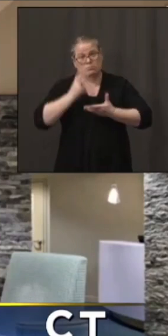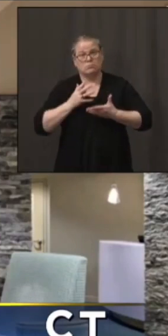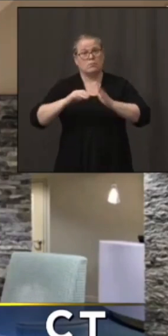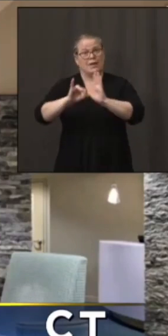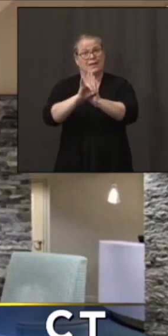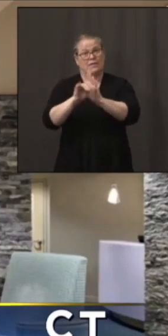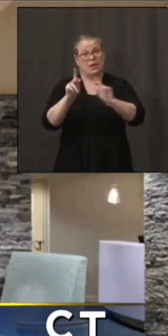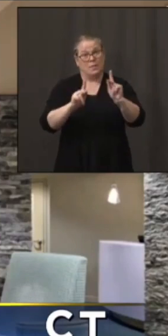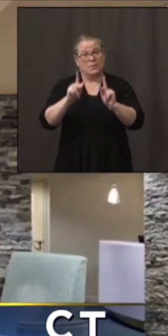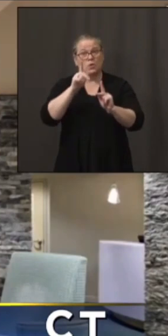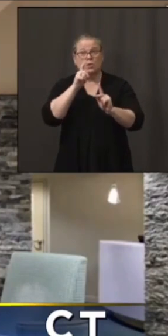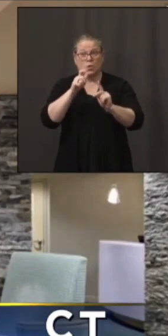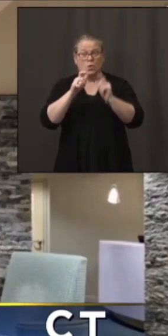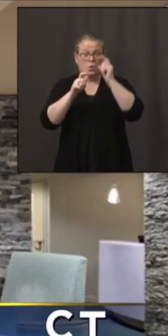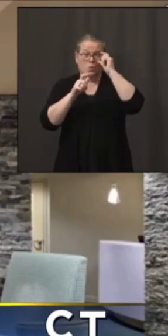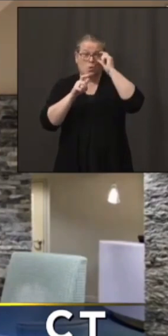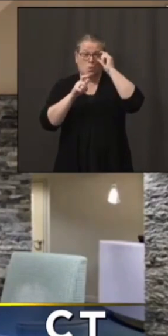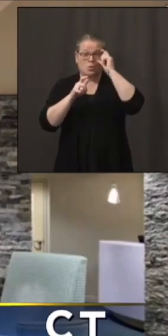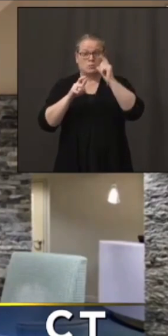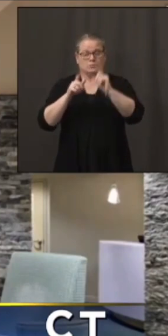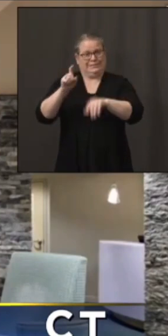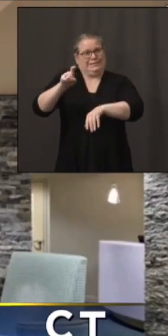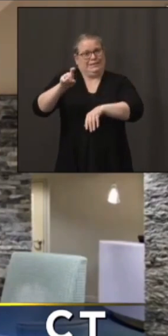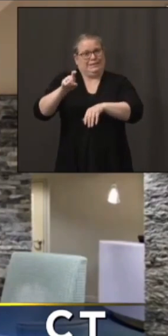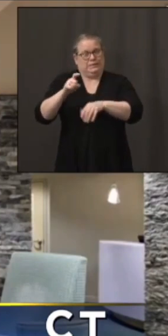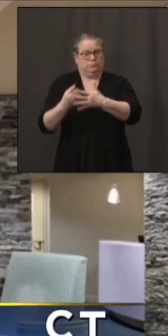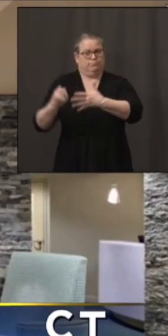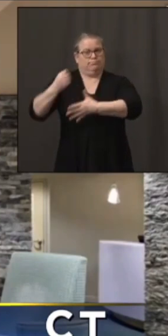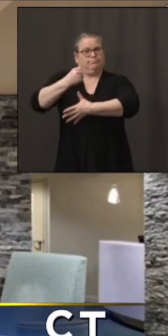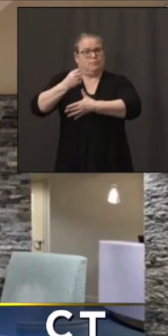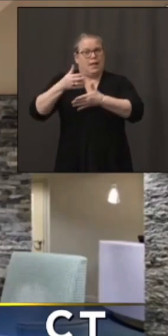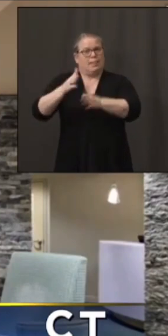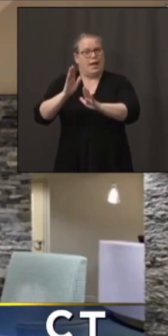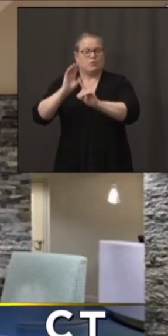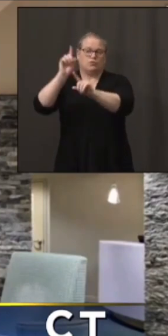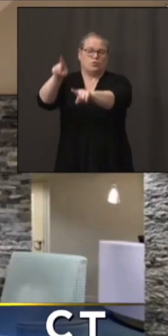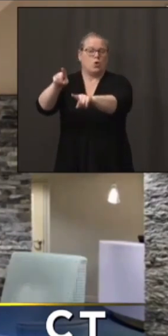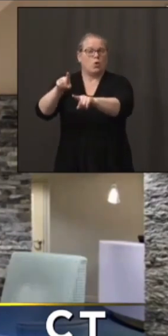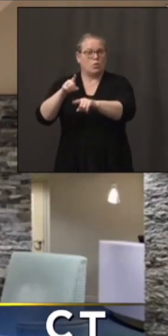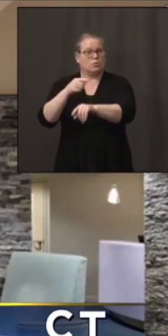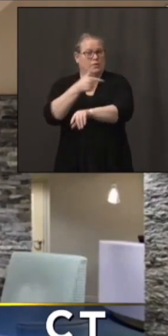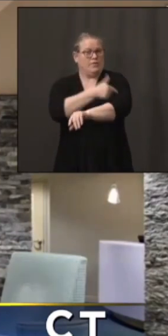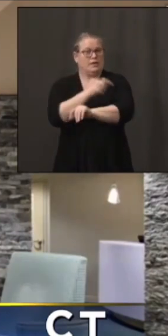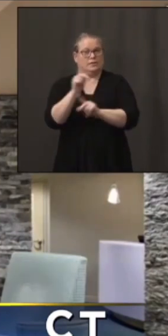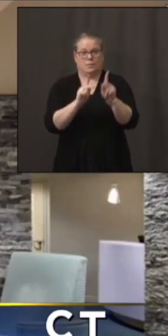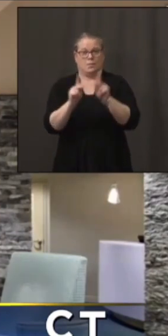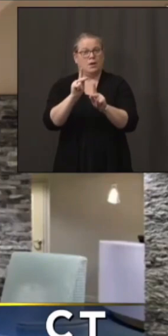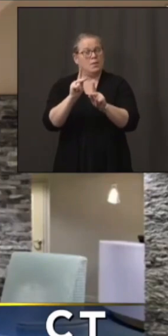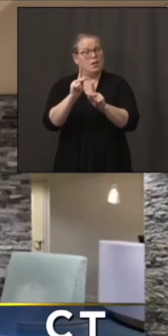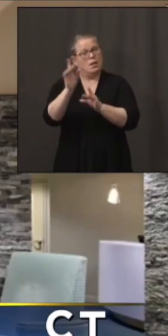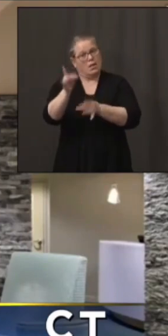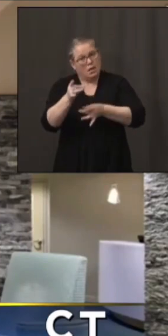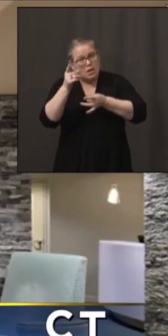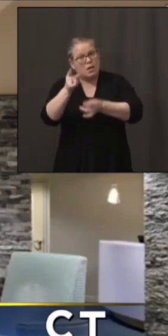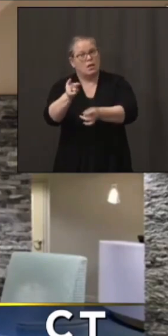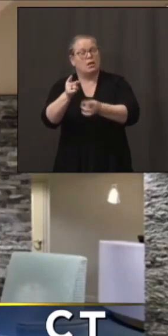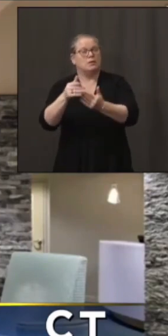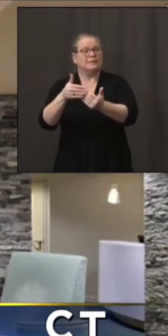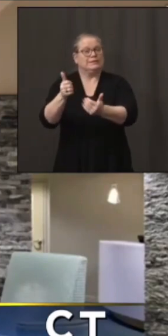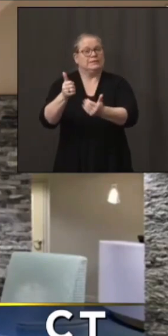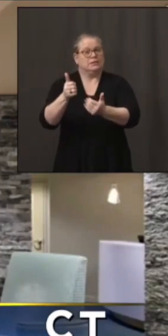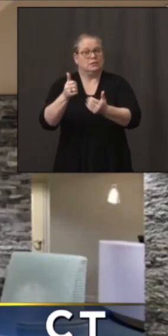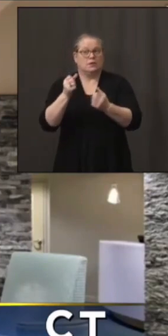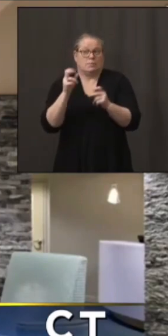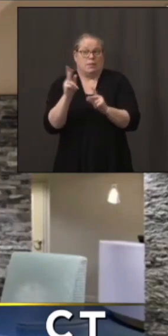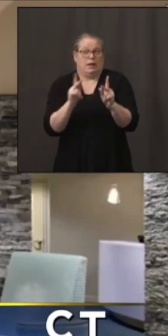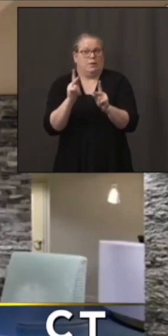has allowed us to go in and to vaccinate folks efficiently and get as many people done in as